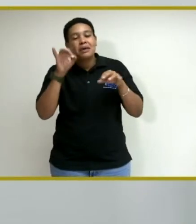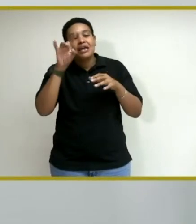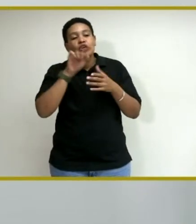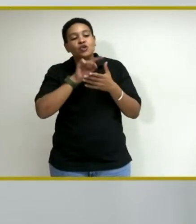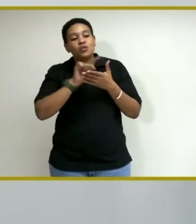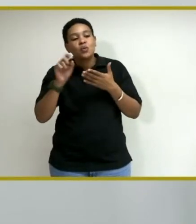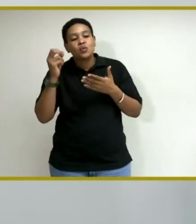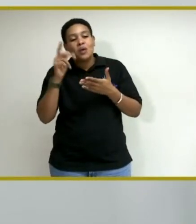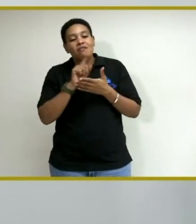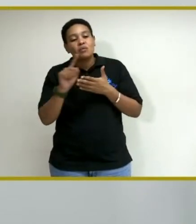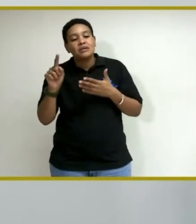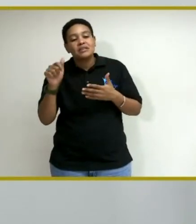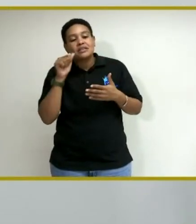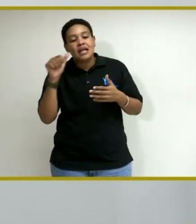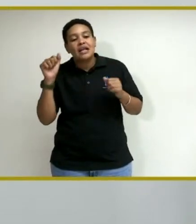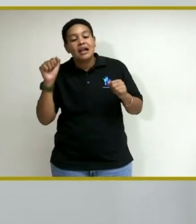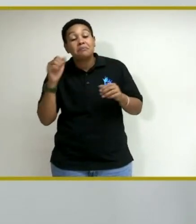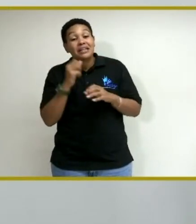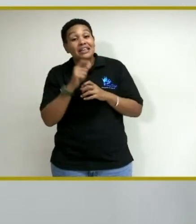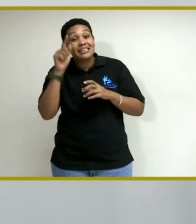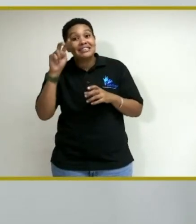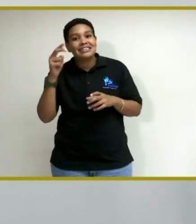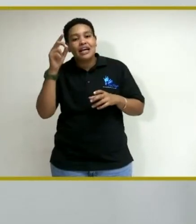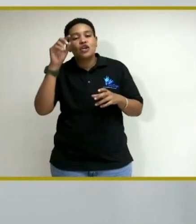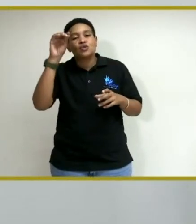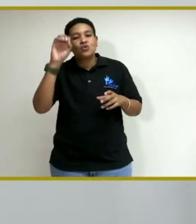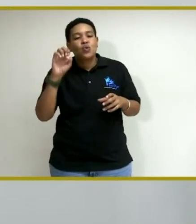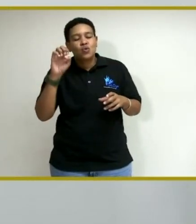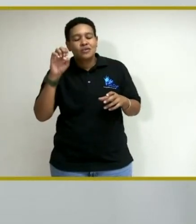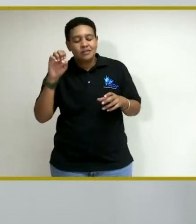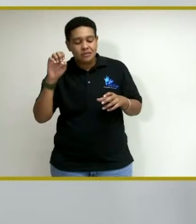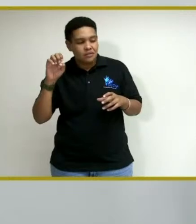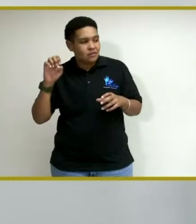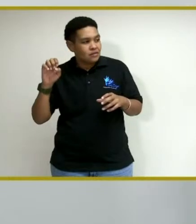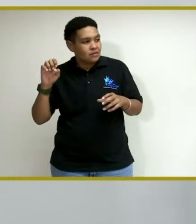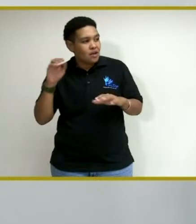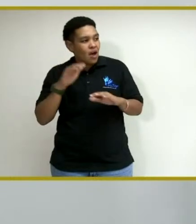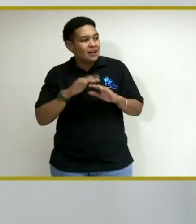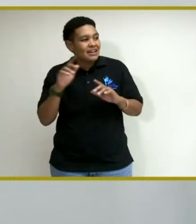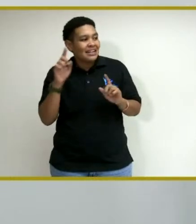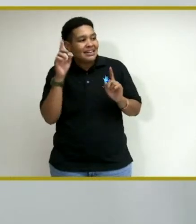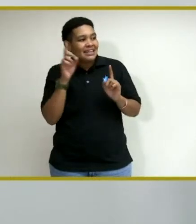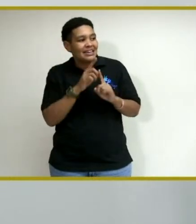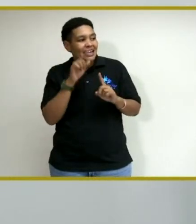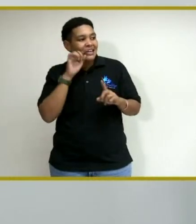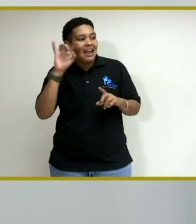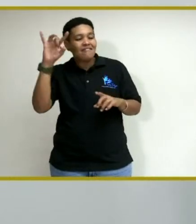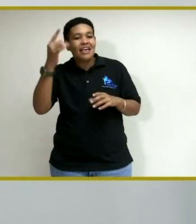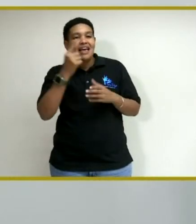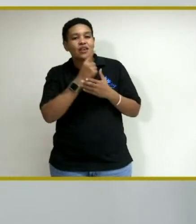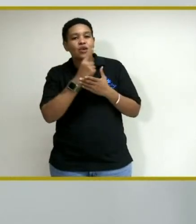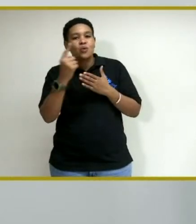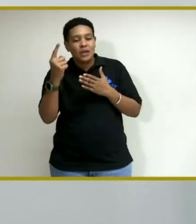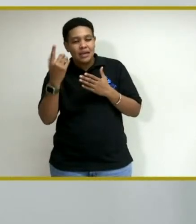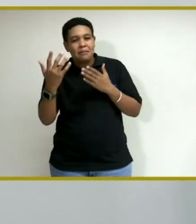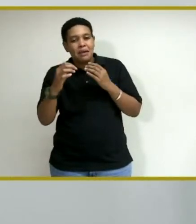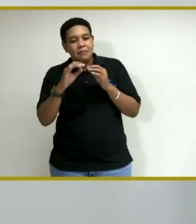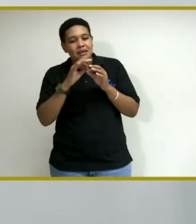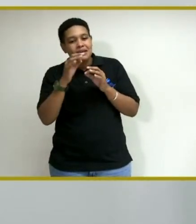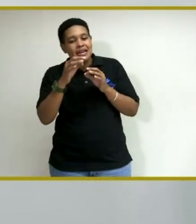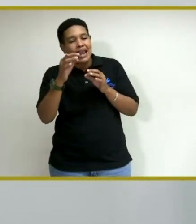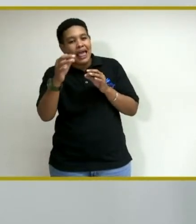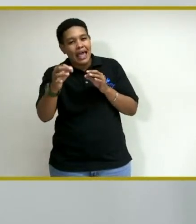be able to get the second dose on the date of the 8th week or